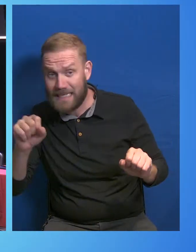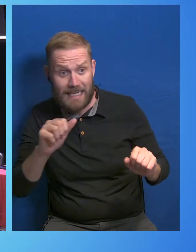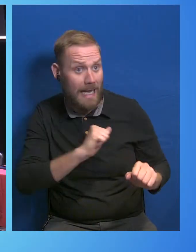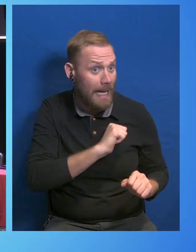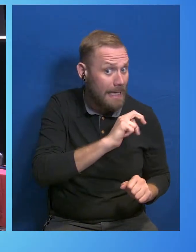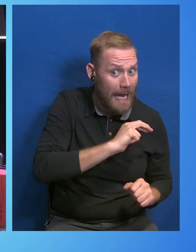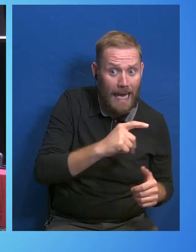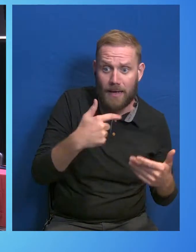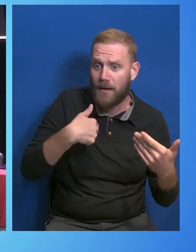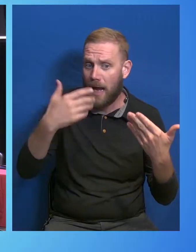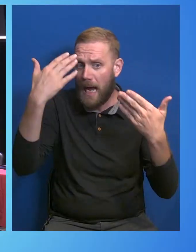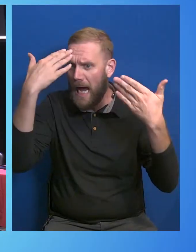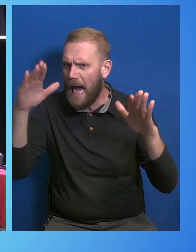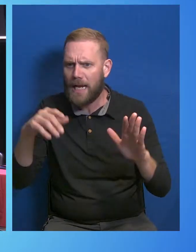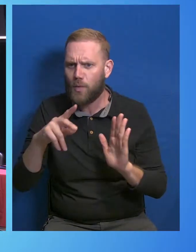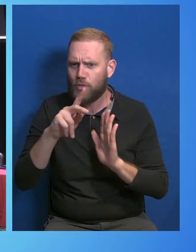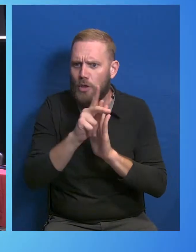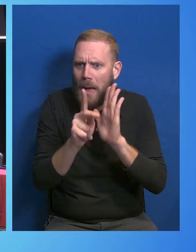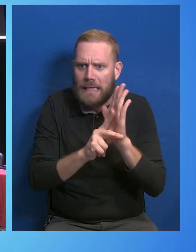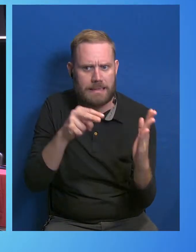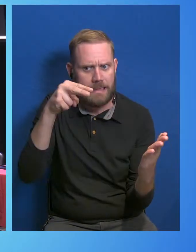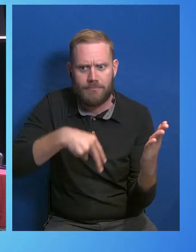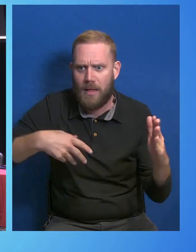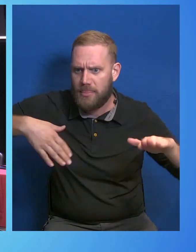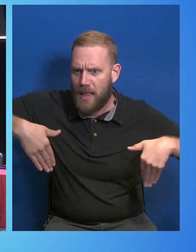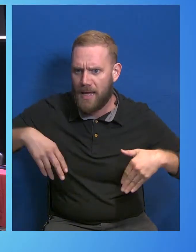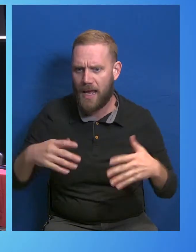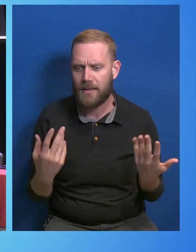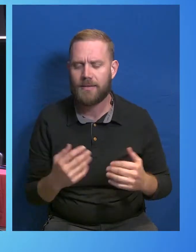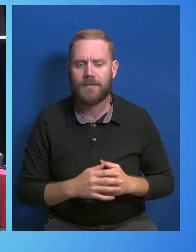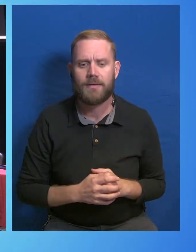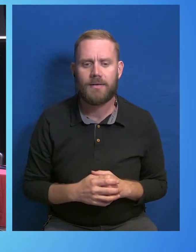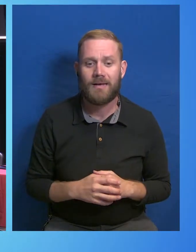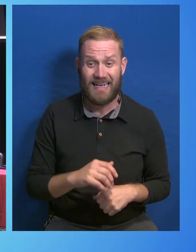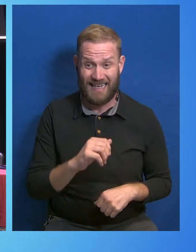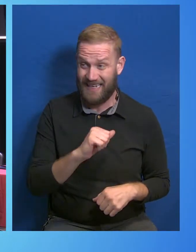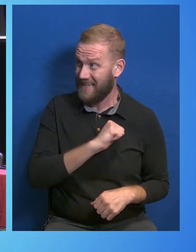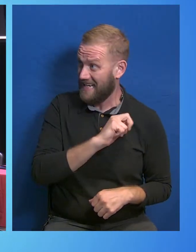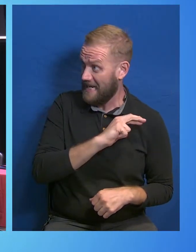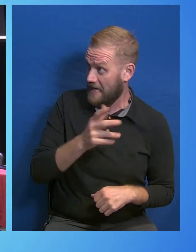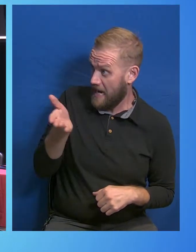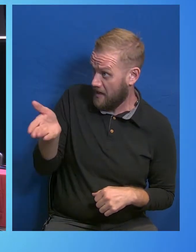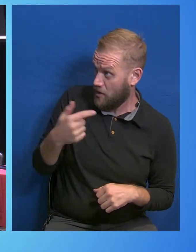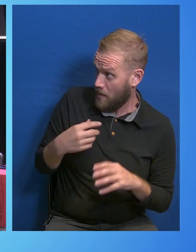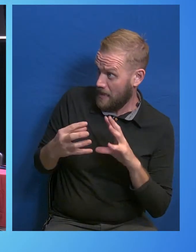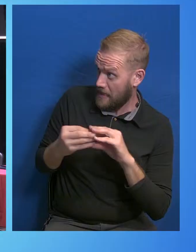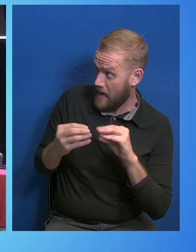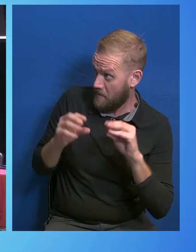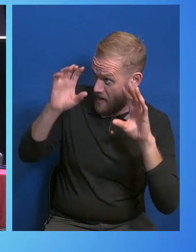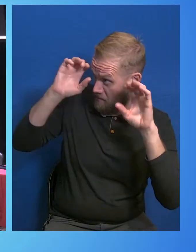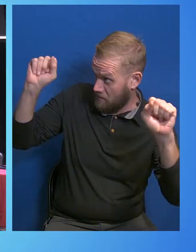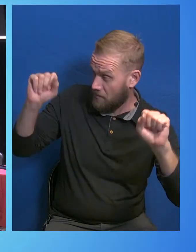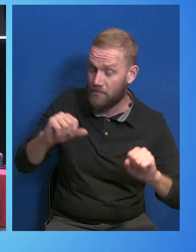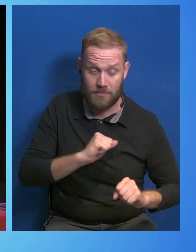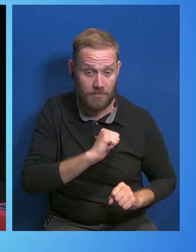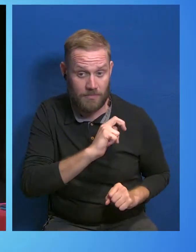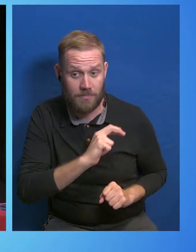need to look at the protocol for doing that. Annette, would you like to make a comment? Yes, this is Superintendent